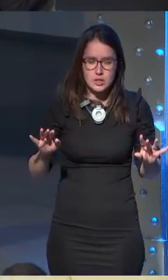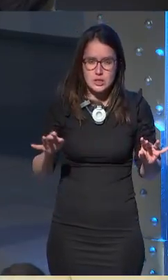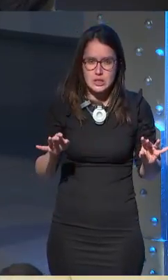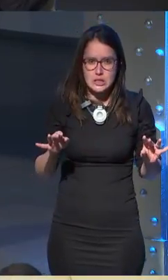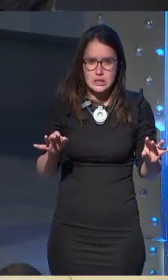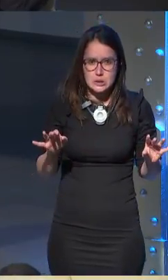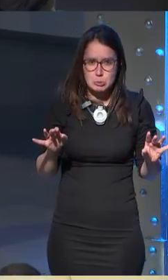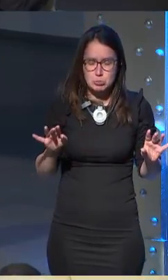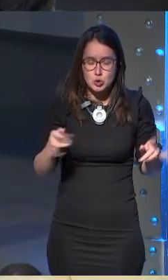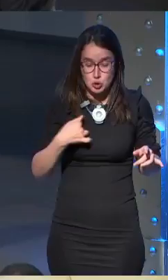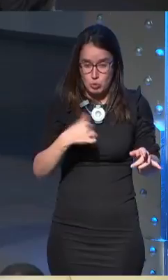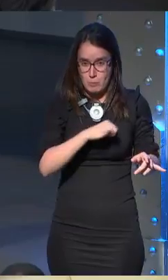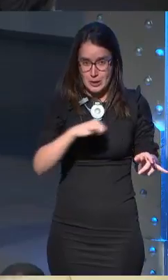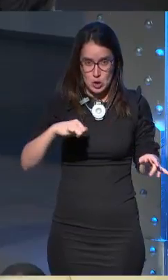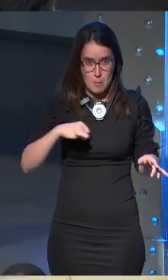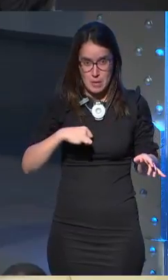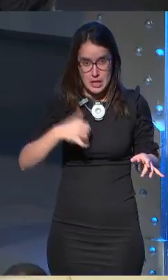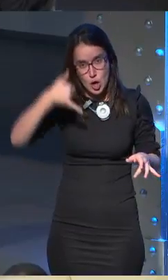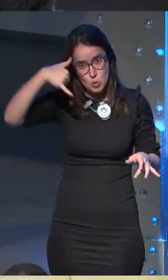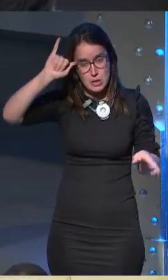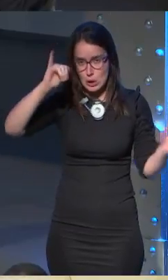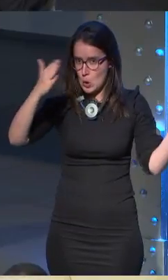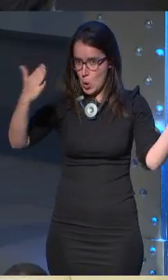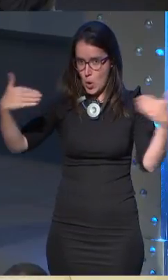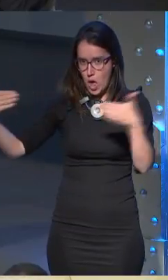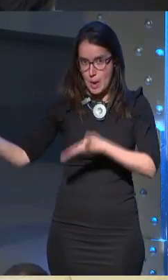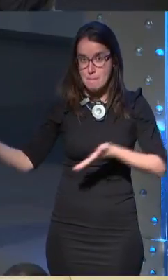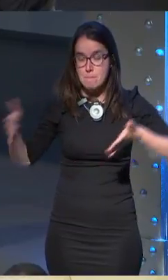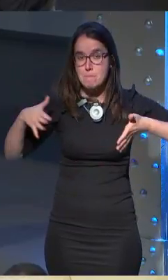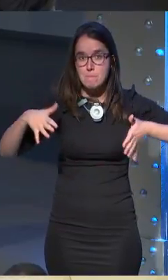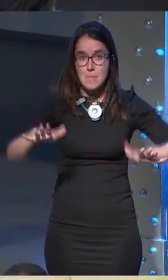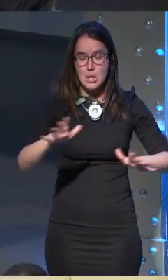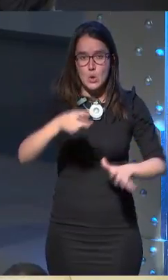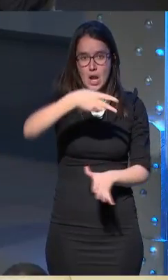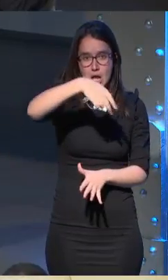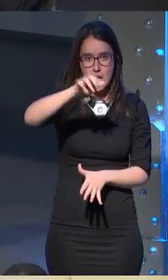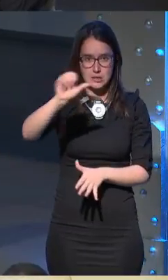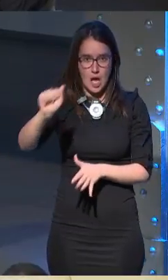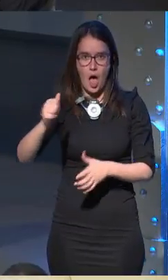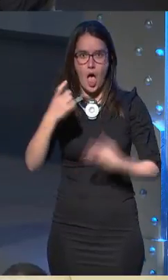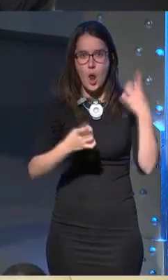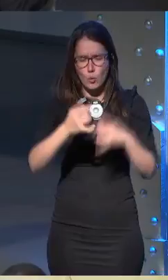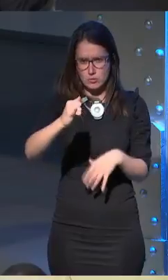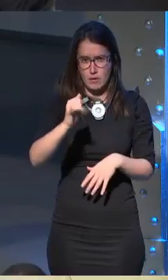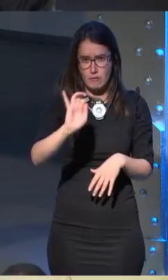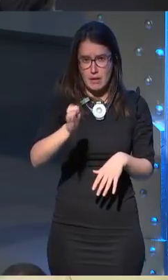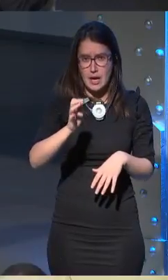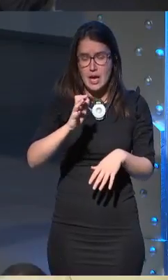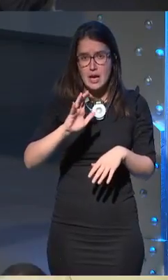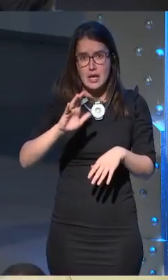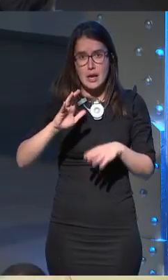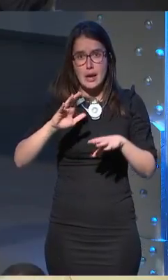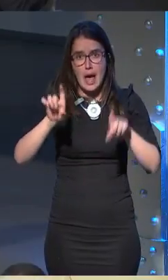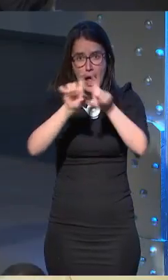any personal superstitions, but NASA has some, and the Russian Space Agency definitely has